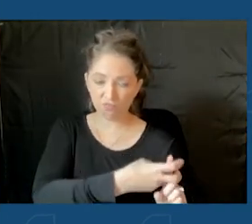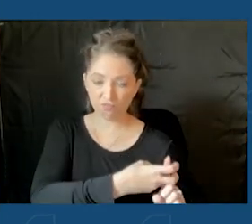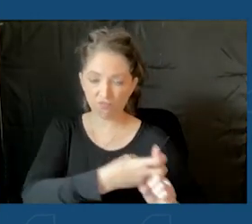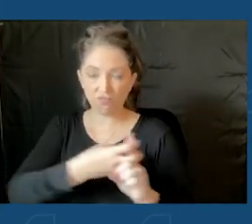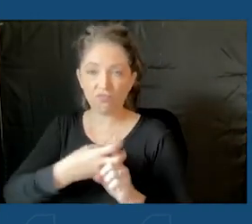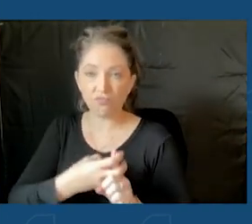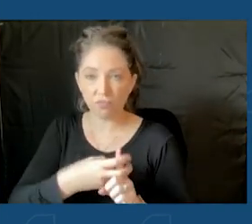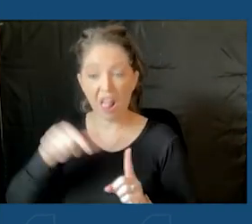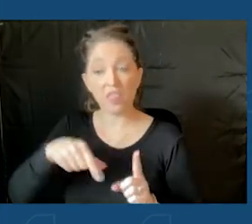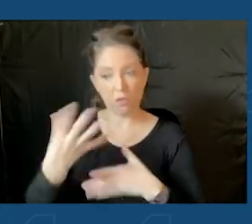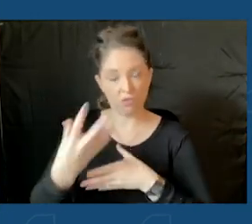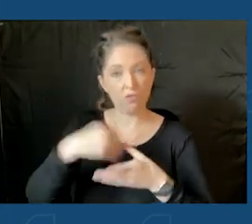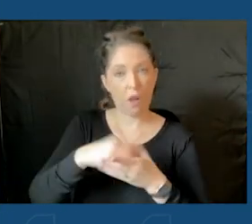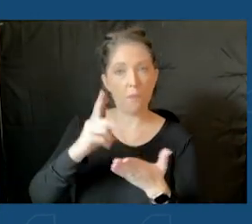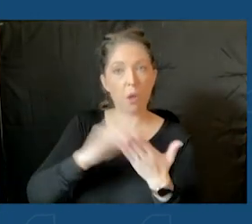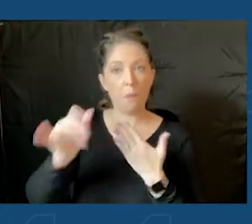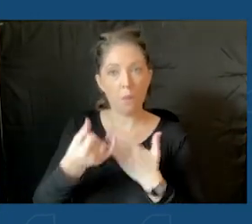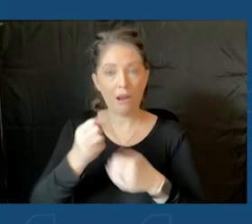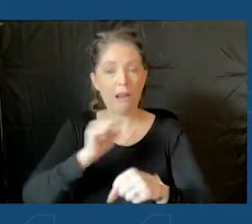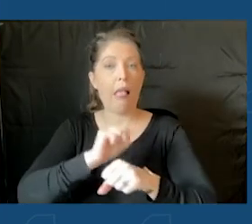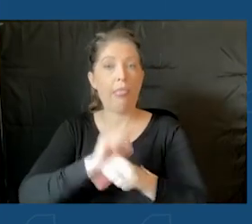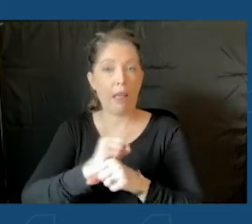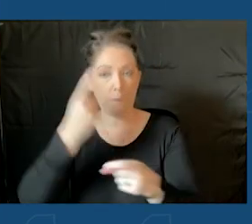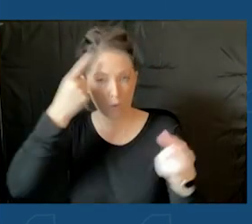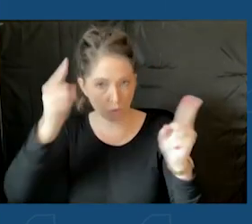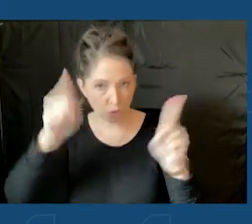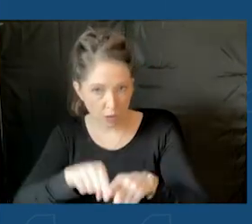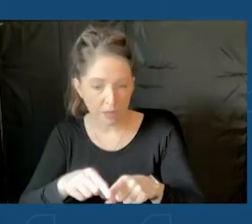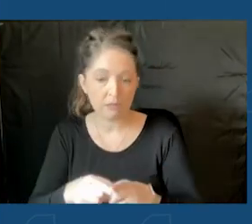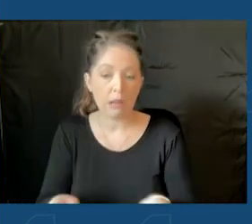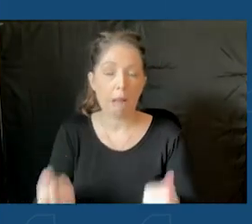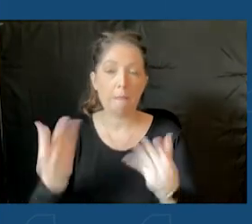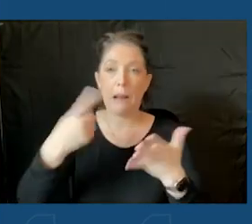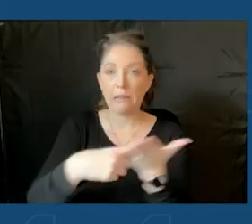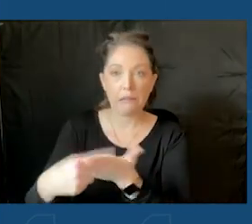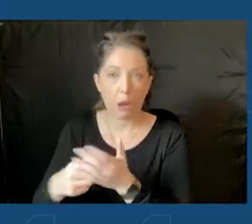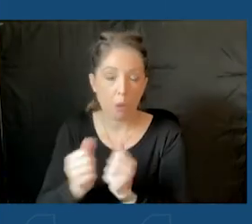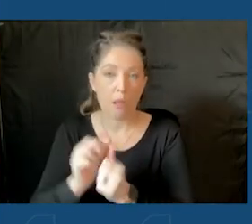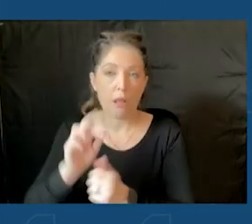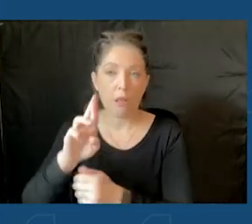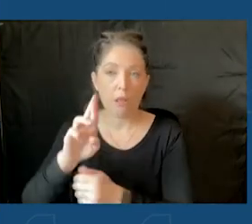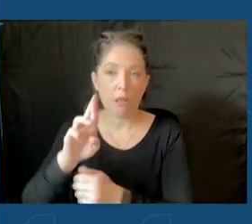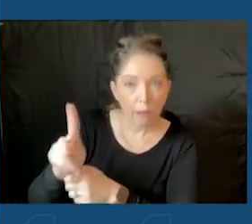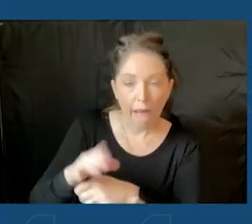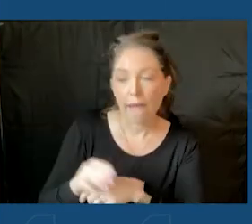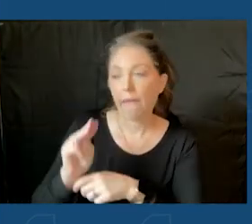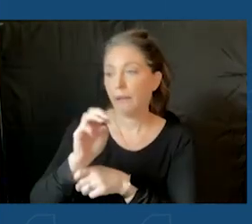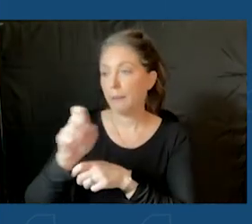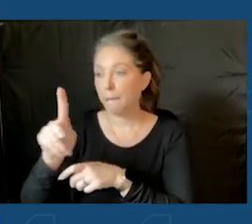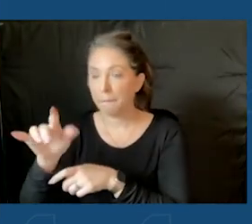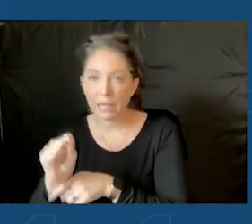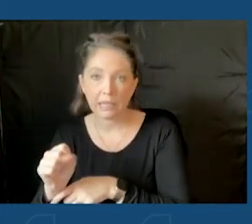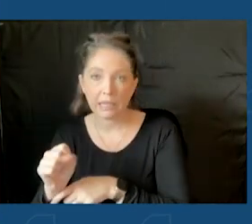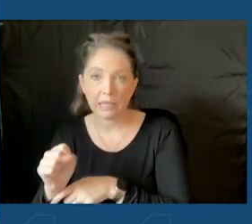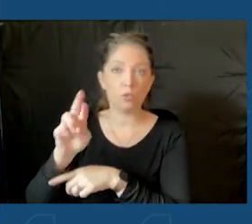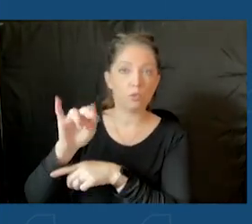agreement and many discussions with Rick Cotton and with Gregory Meeks and Donovan Richard about